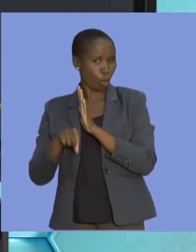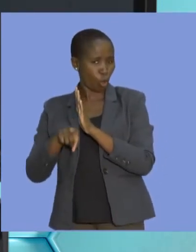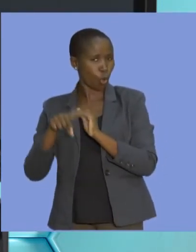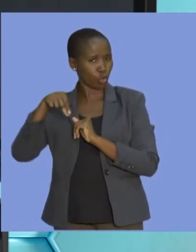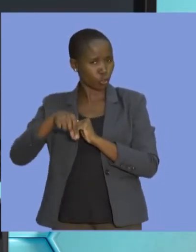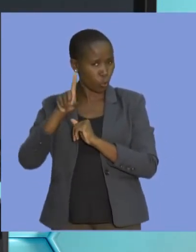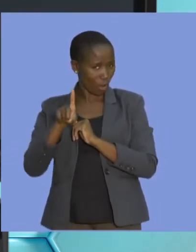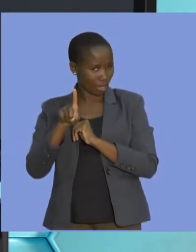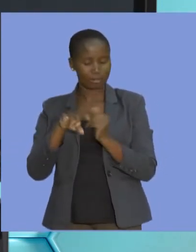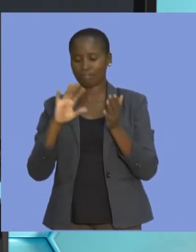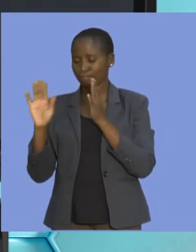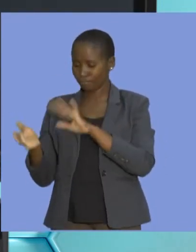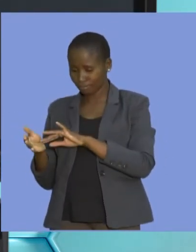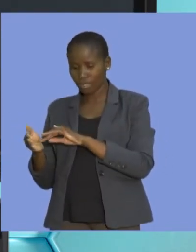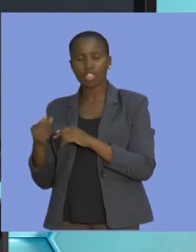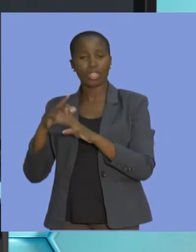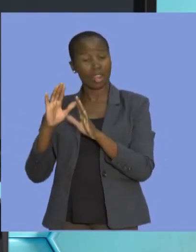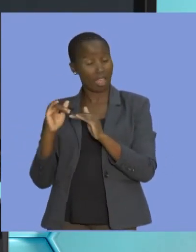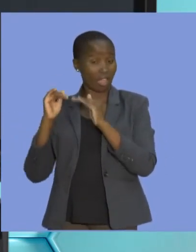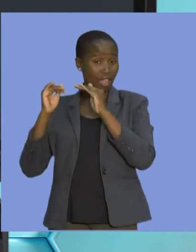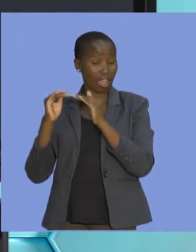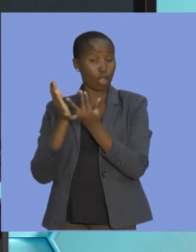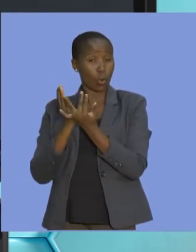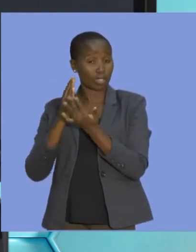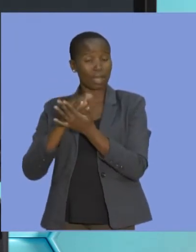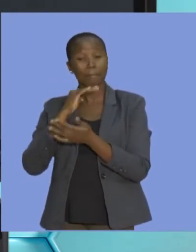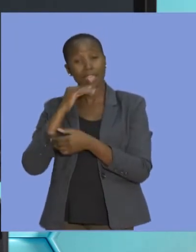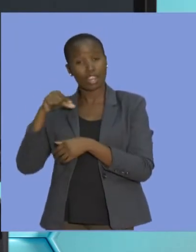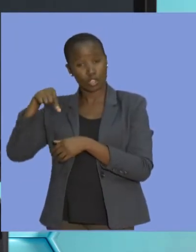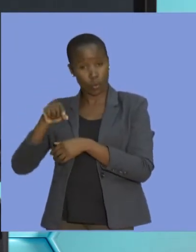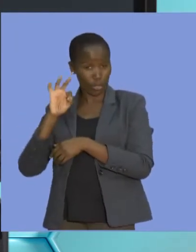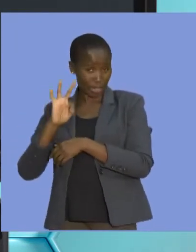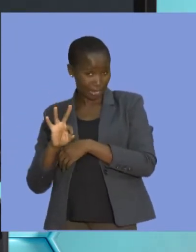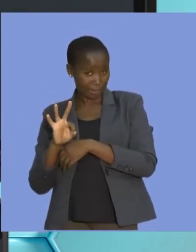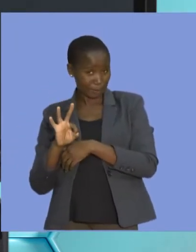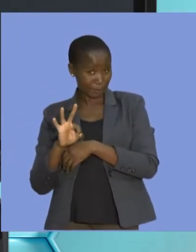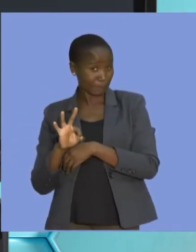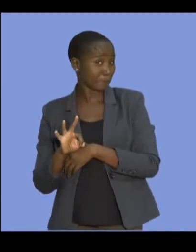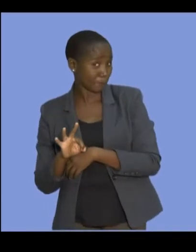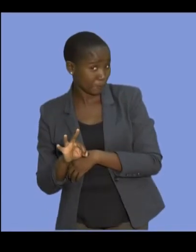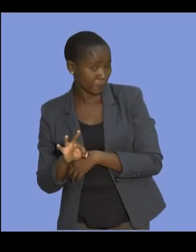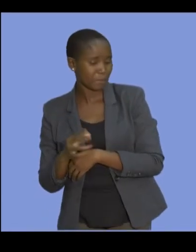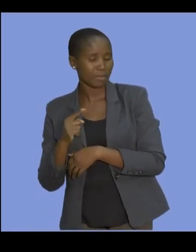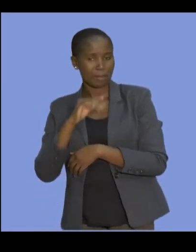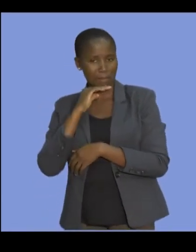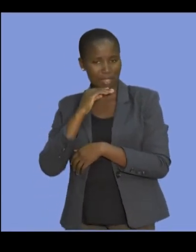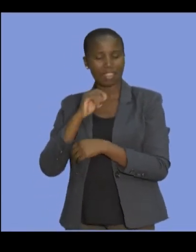Q1, the upper quartile, which is what? Q3, which is the 5 whisker